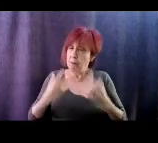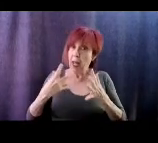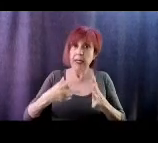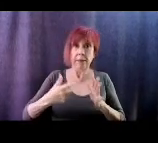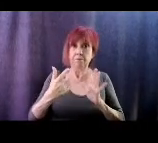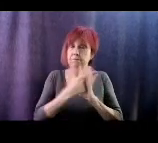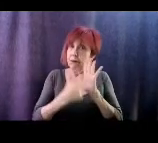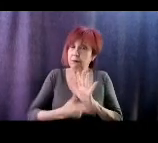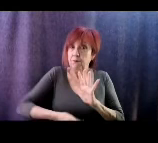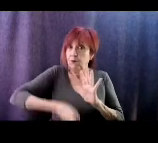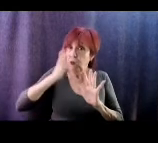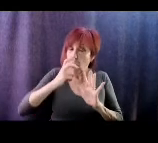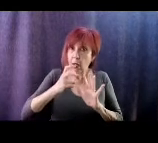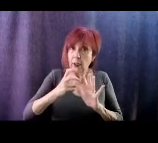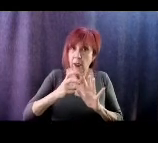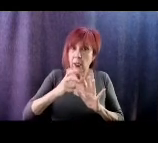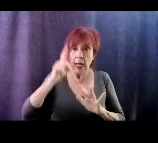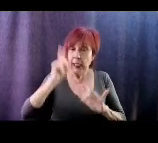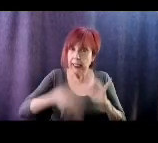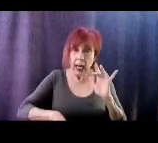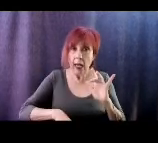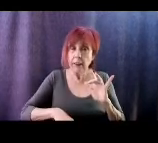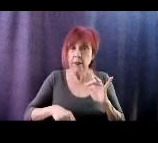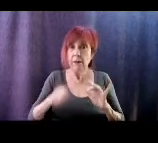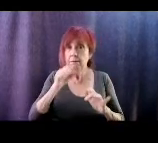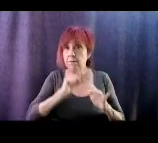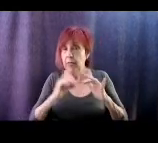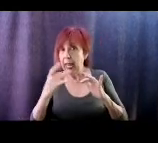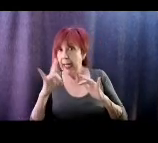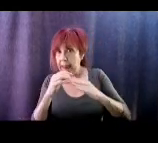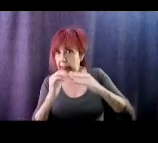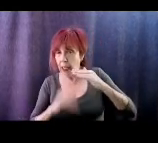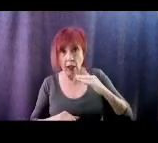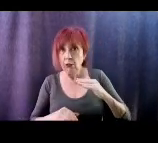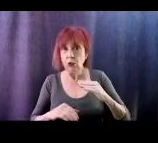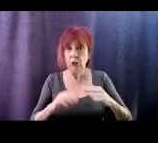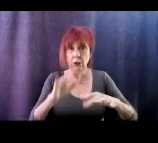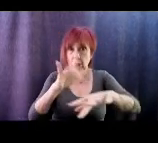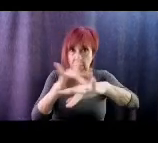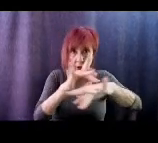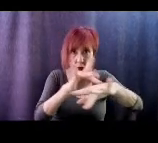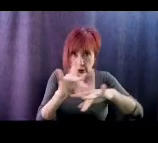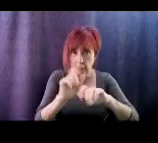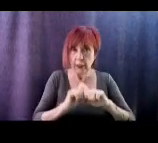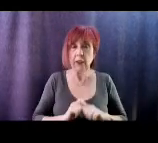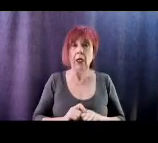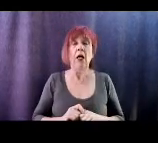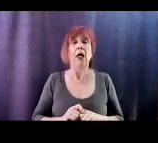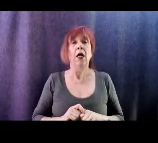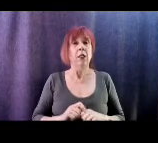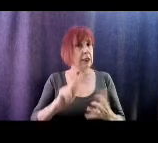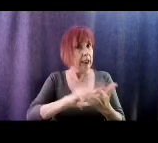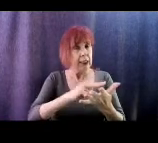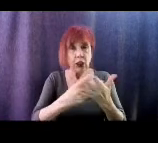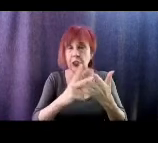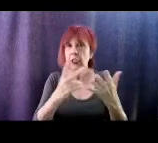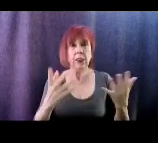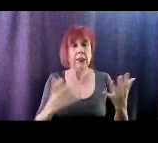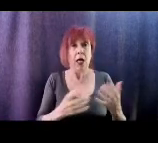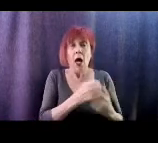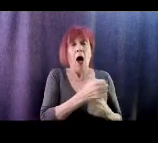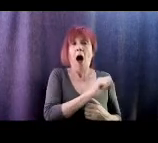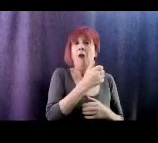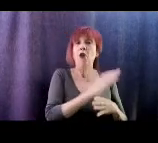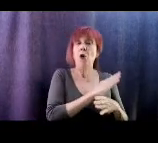for. Whatever rules are in place for those that are employed in the business. Again, if you're in a kitchen or in some businesses, you might have to